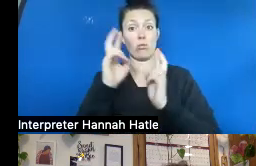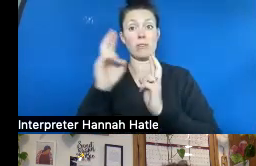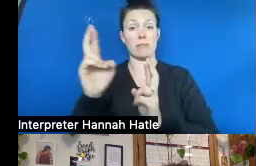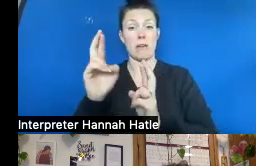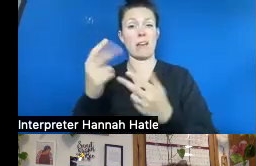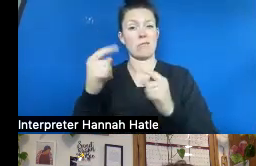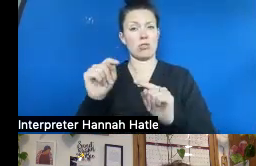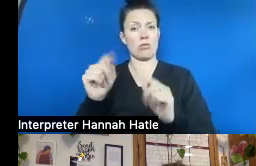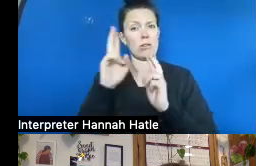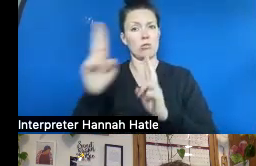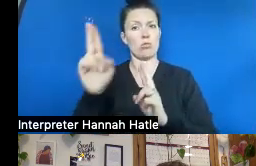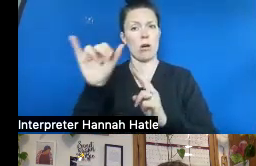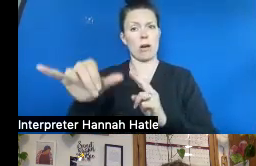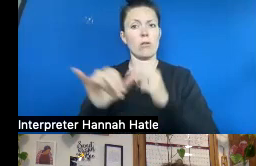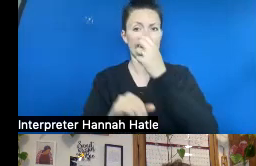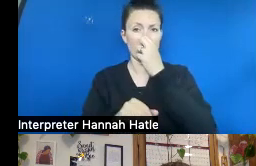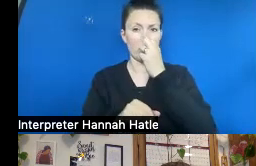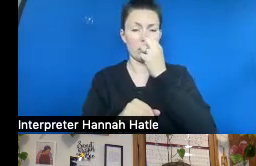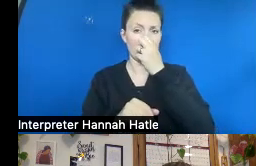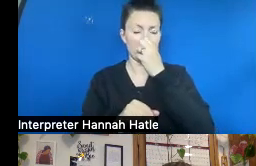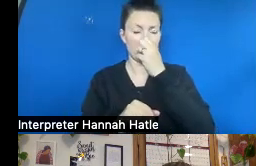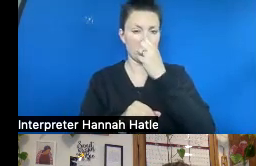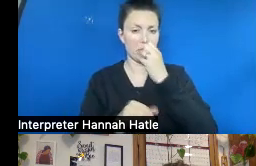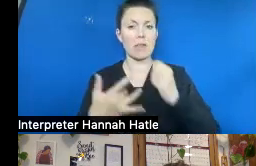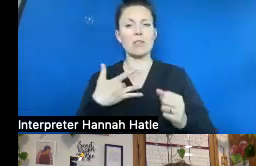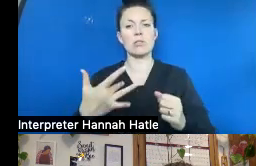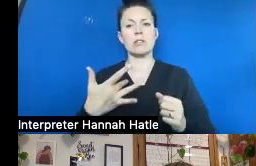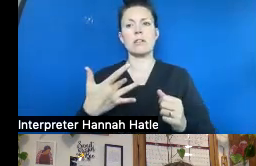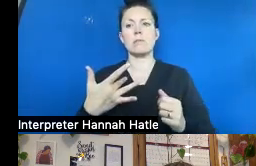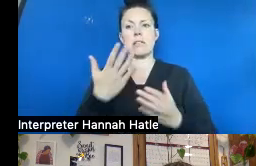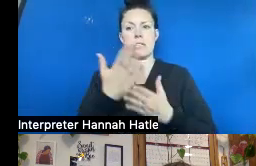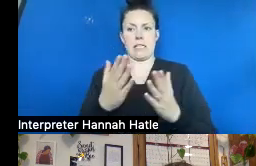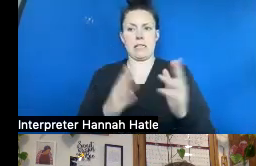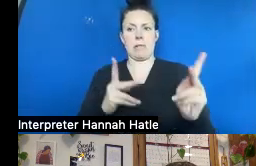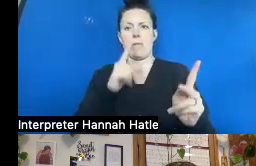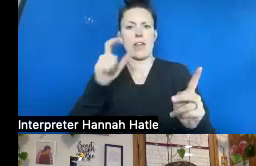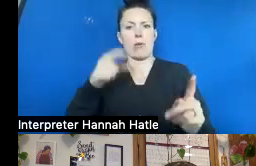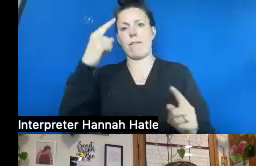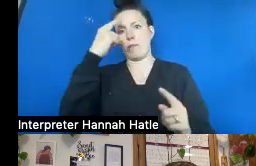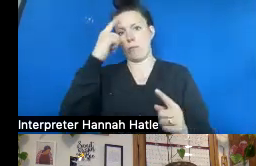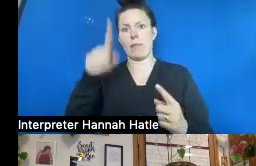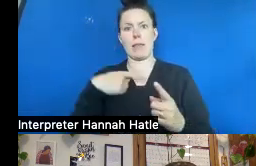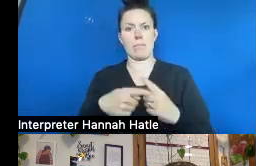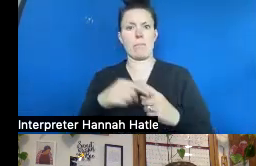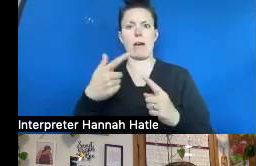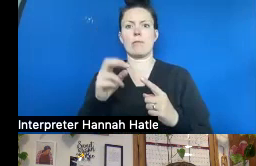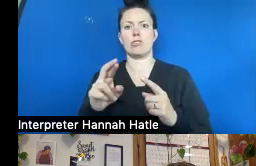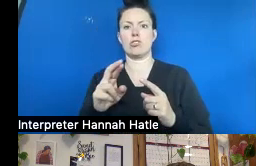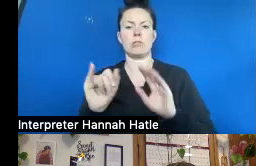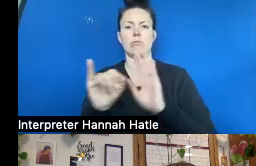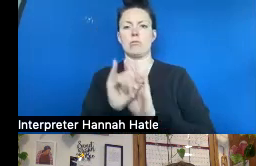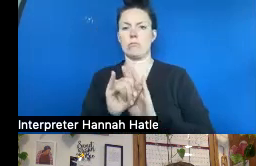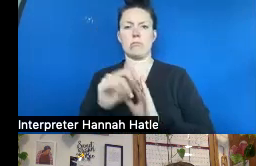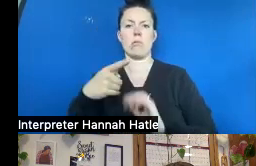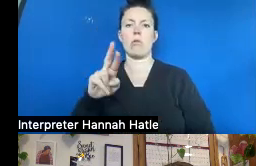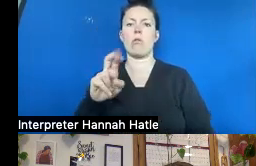a privilege that comes with not having to think about our gender pronouns, right? Just what Becky was saying, that,